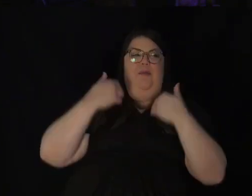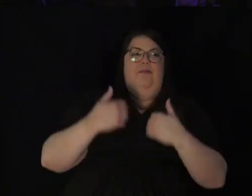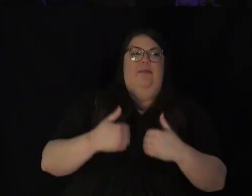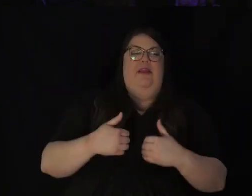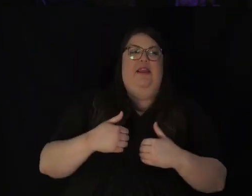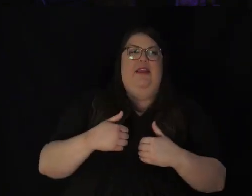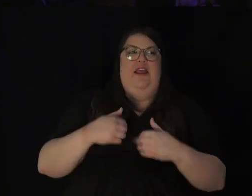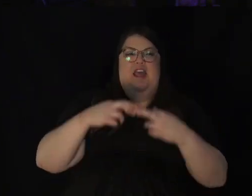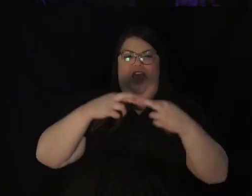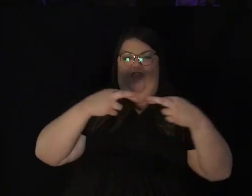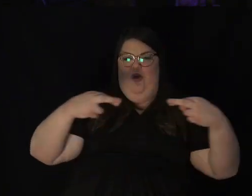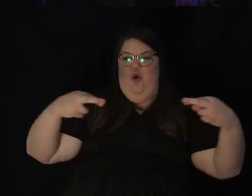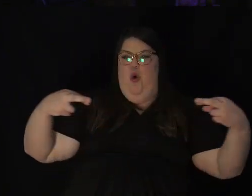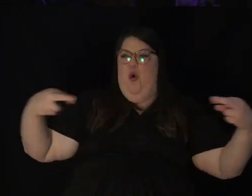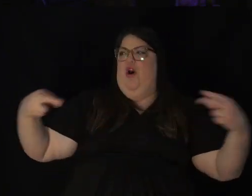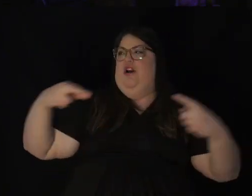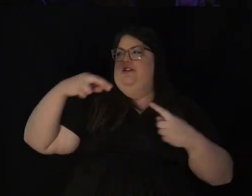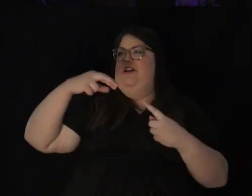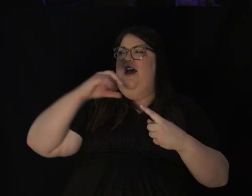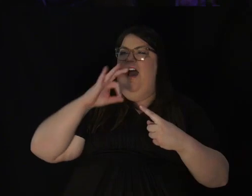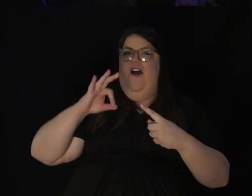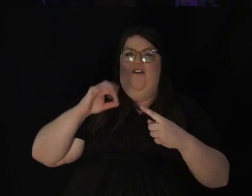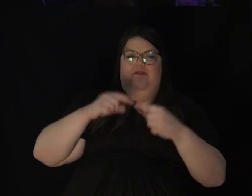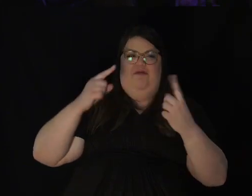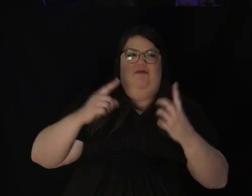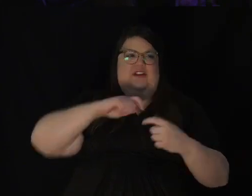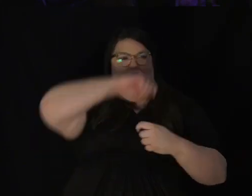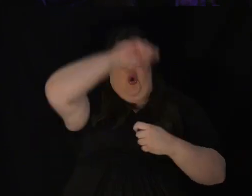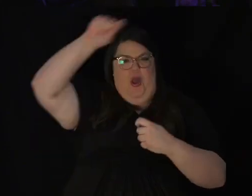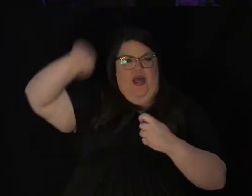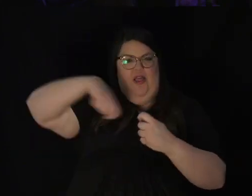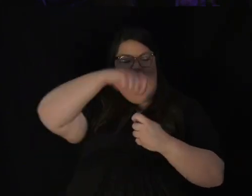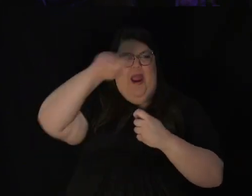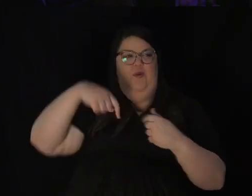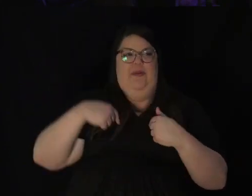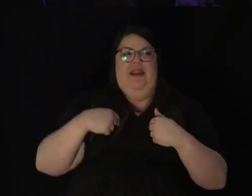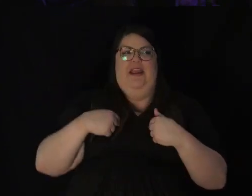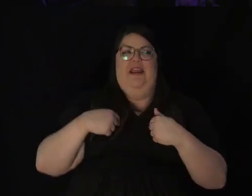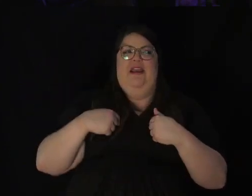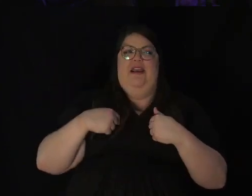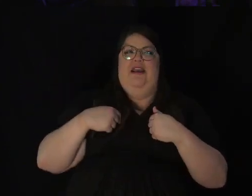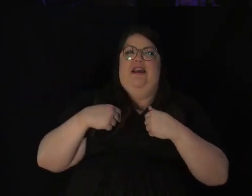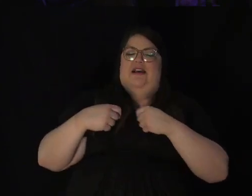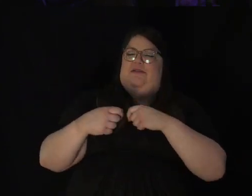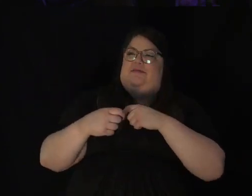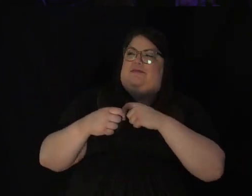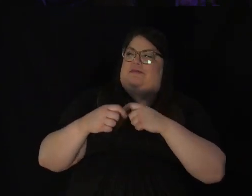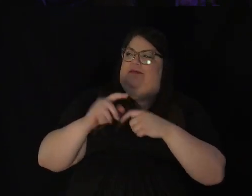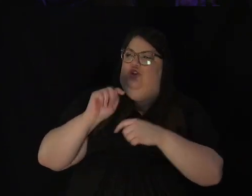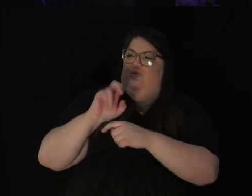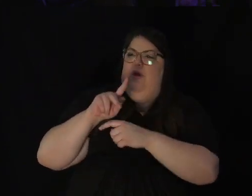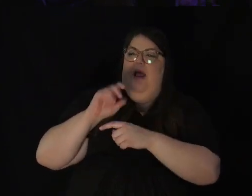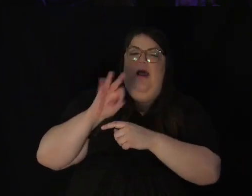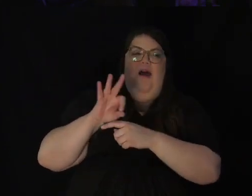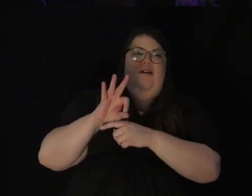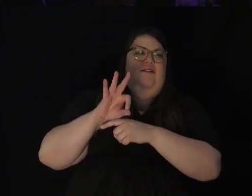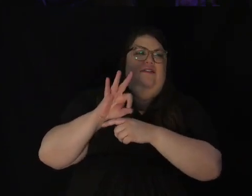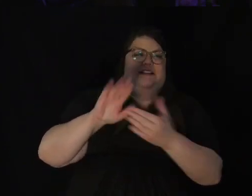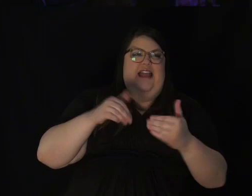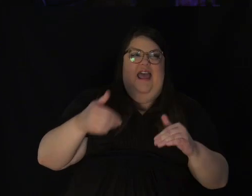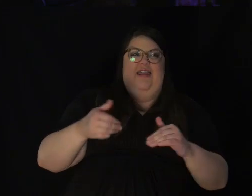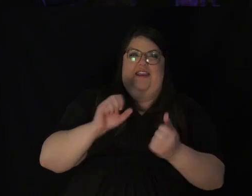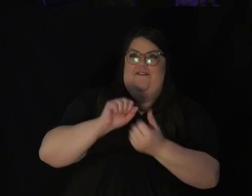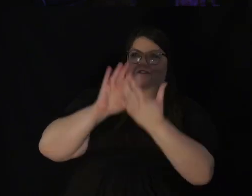of the grave coiled around me. The snares of death confronted me. In my